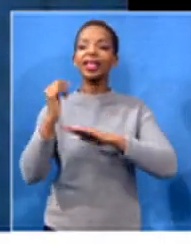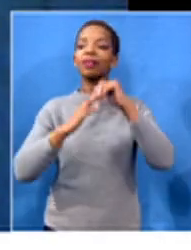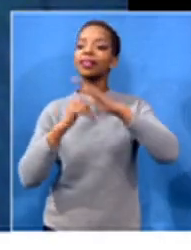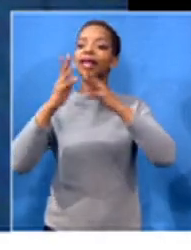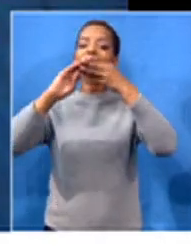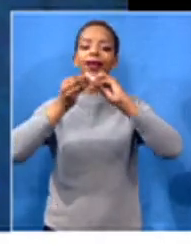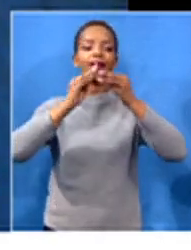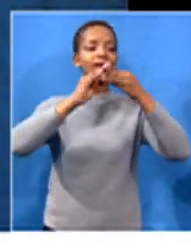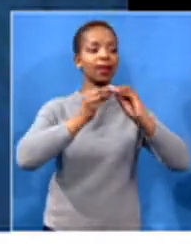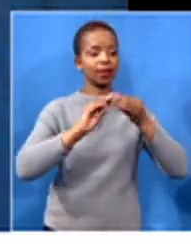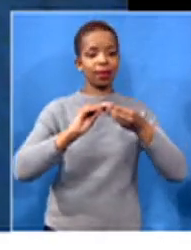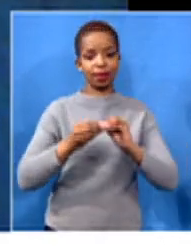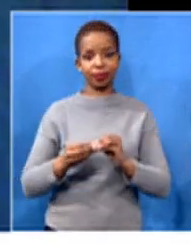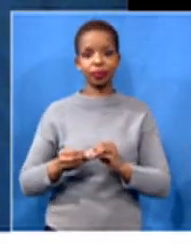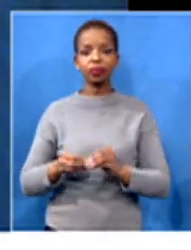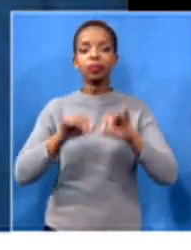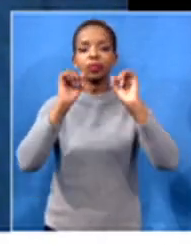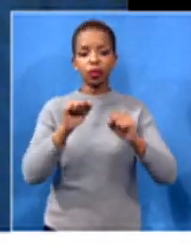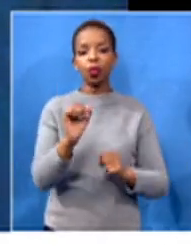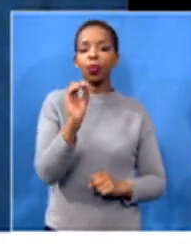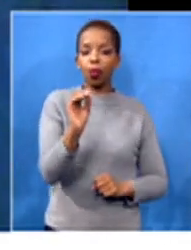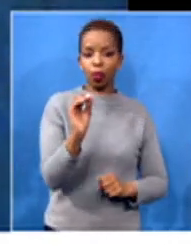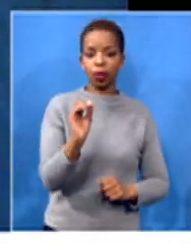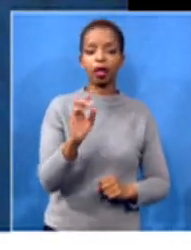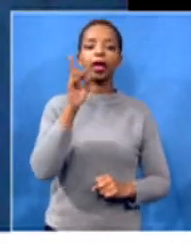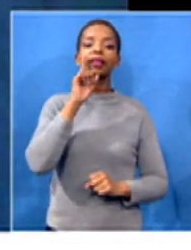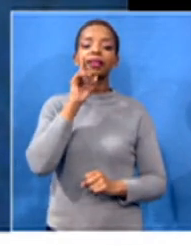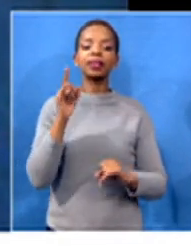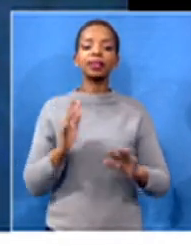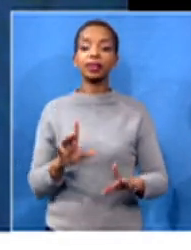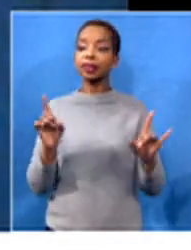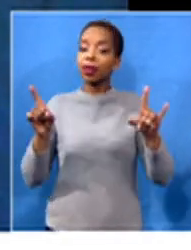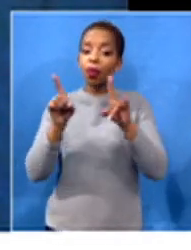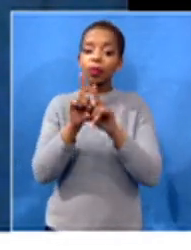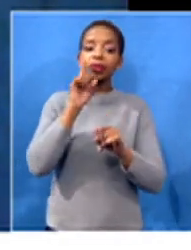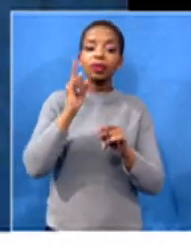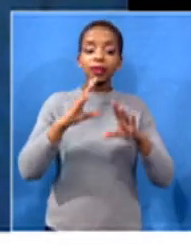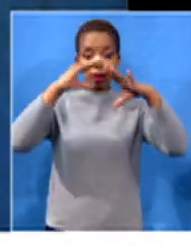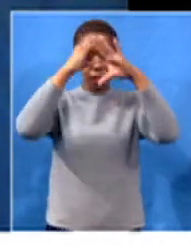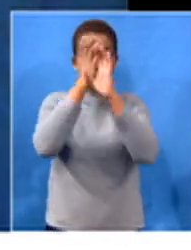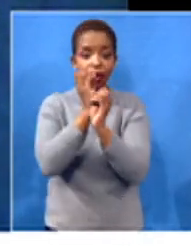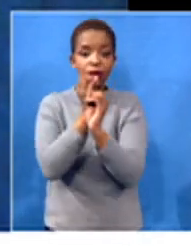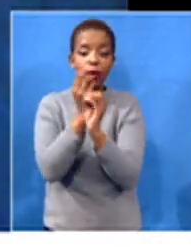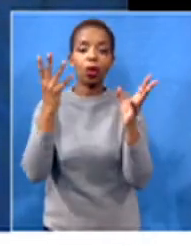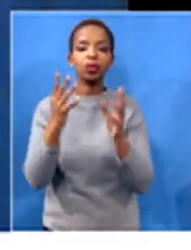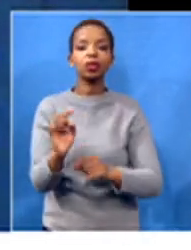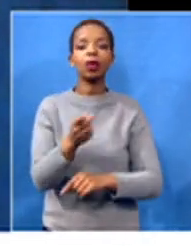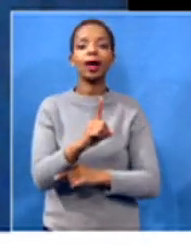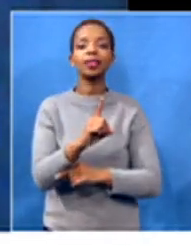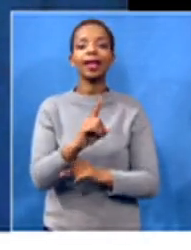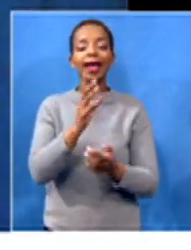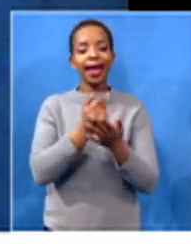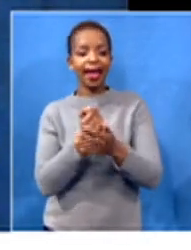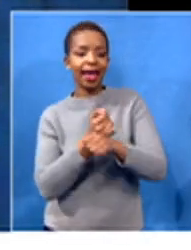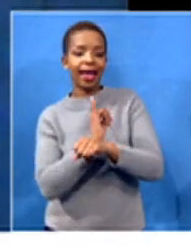have, good quality teachers that are available. We focused a lot on developing early learning